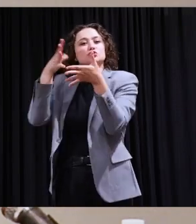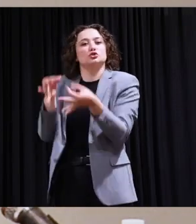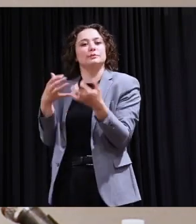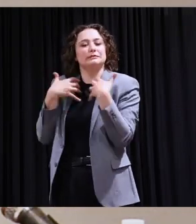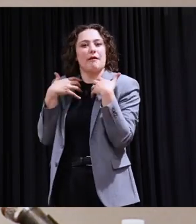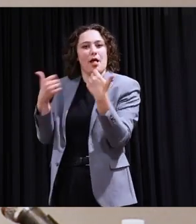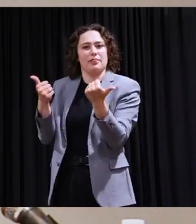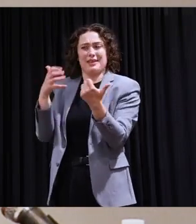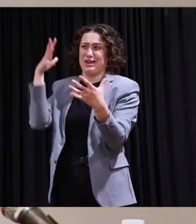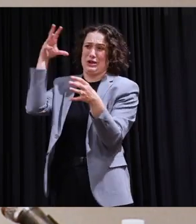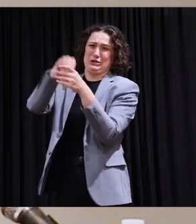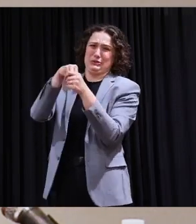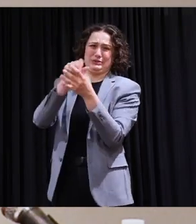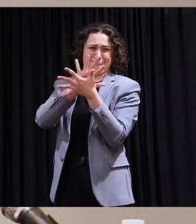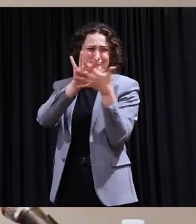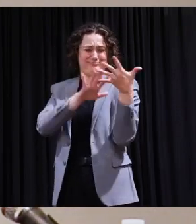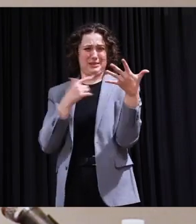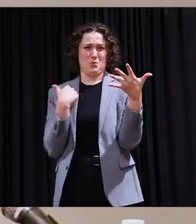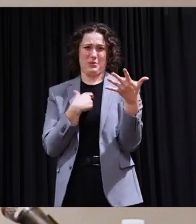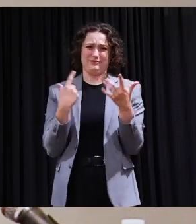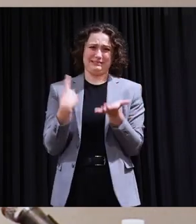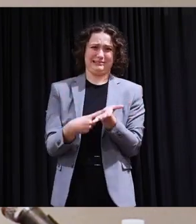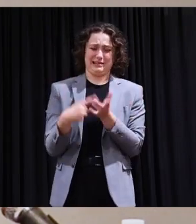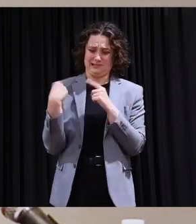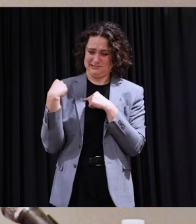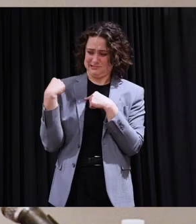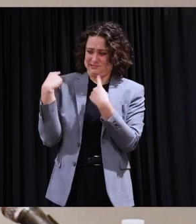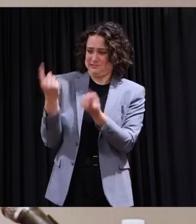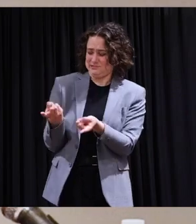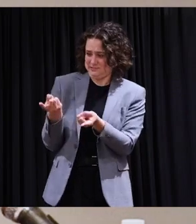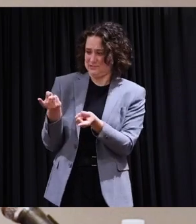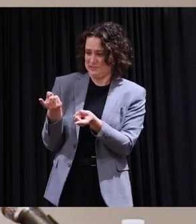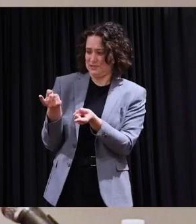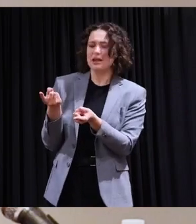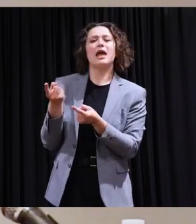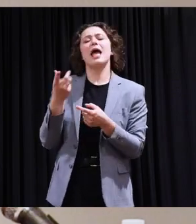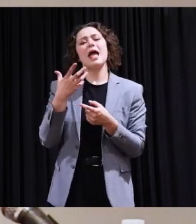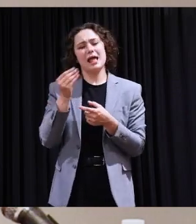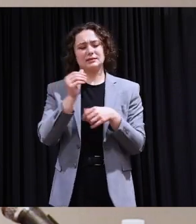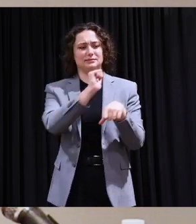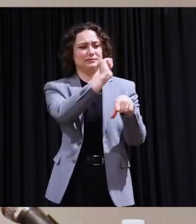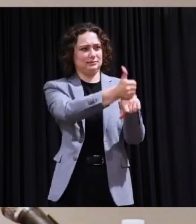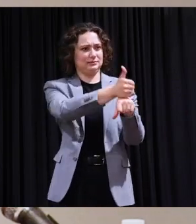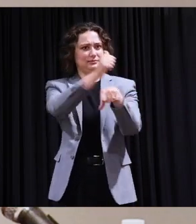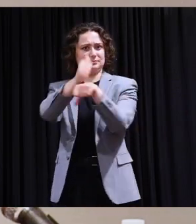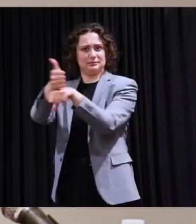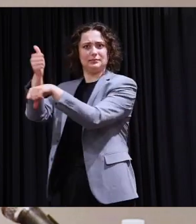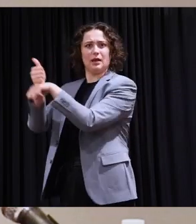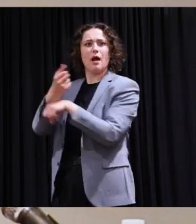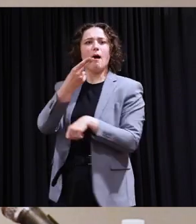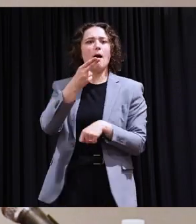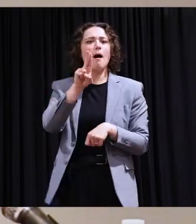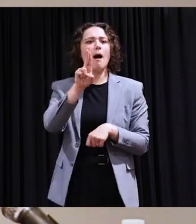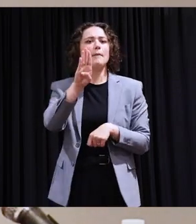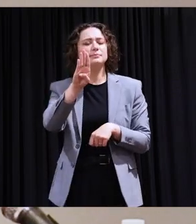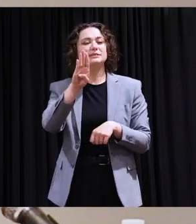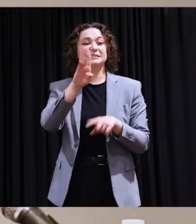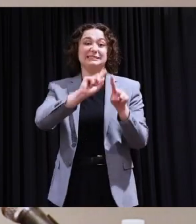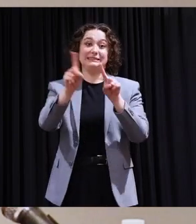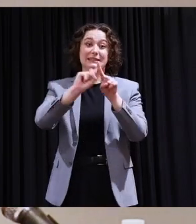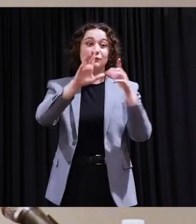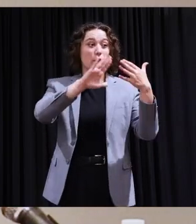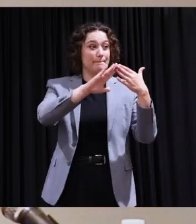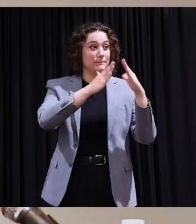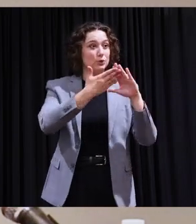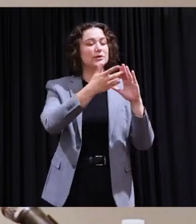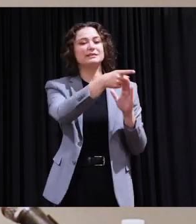about, and placing hubs in very disparate communities to help address